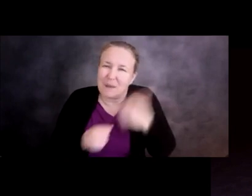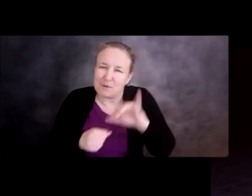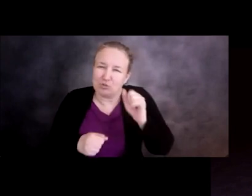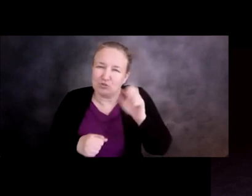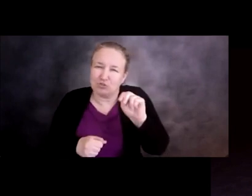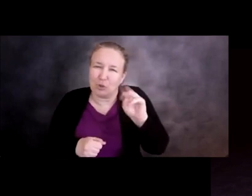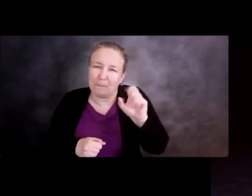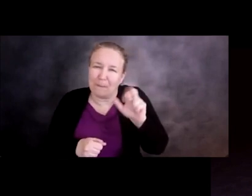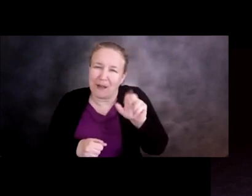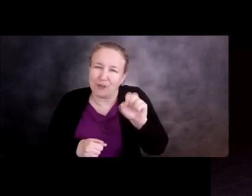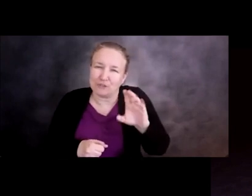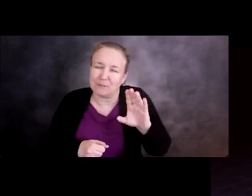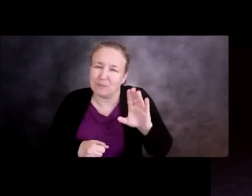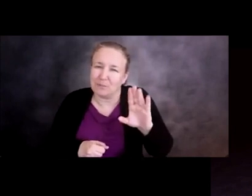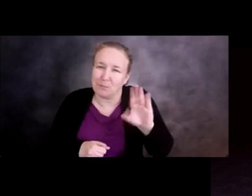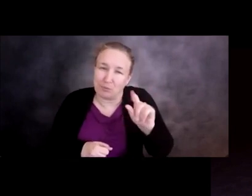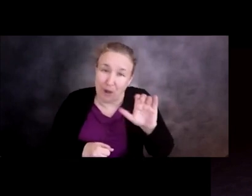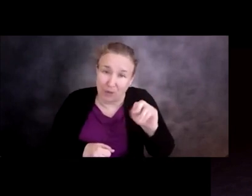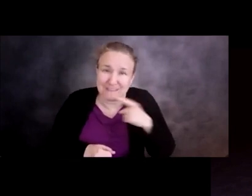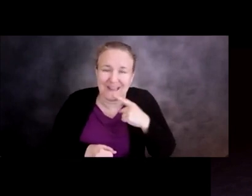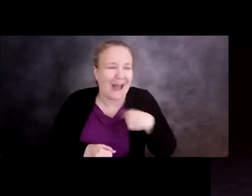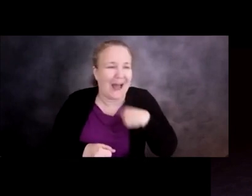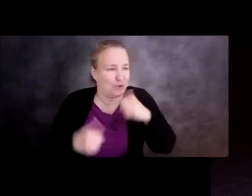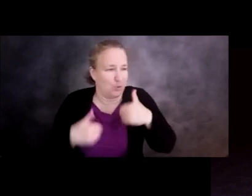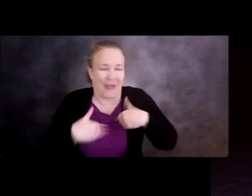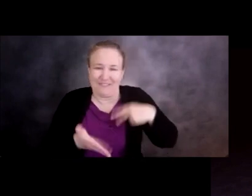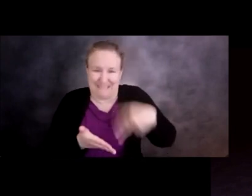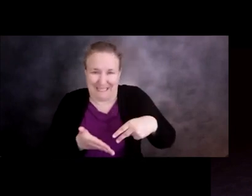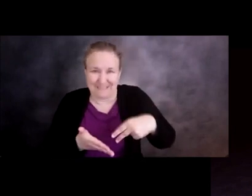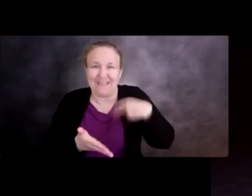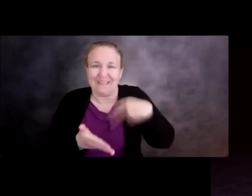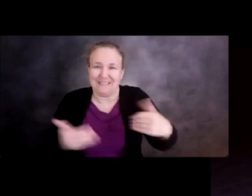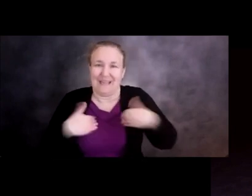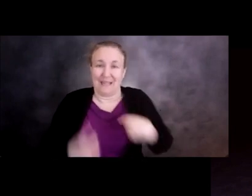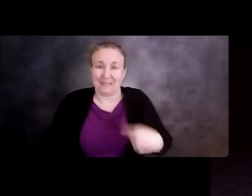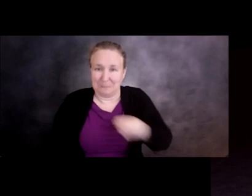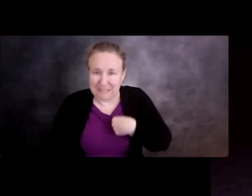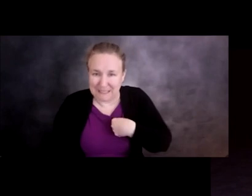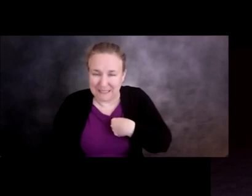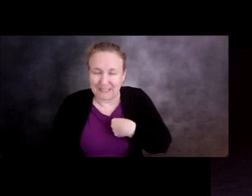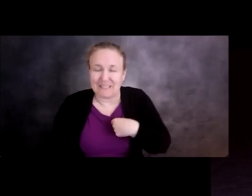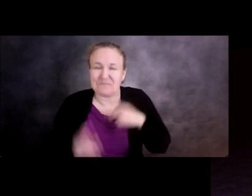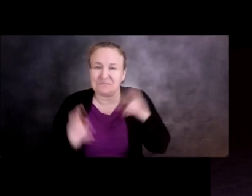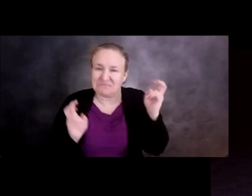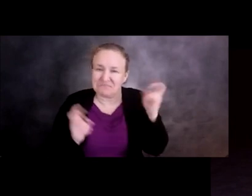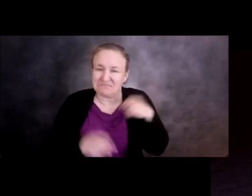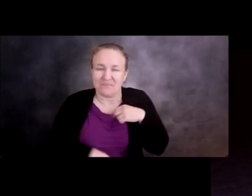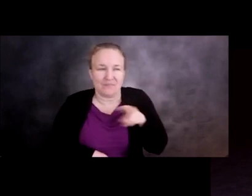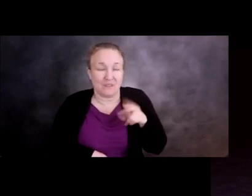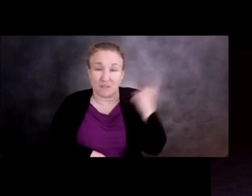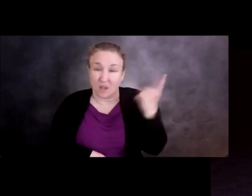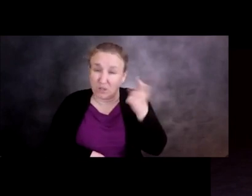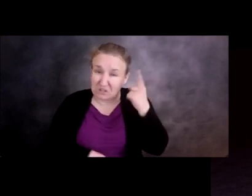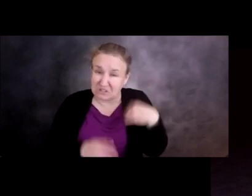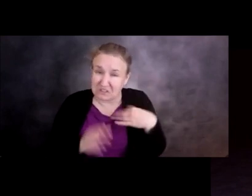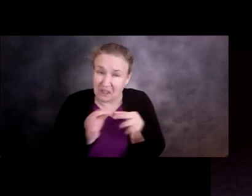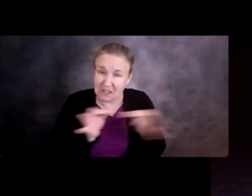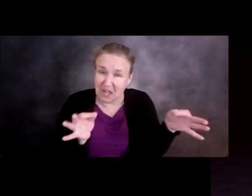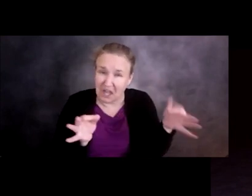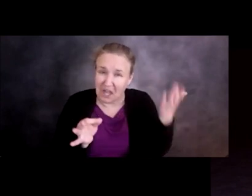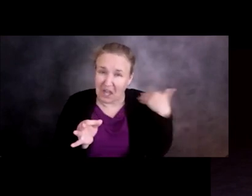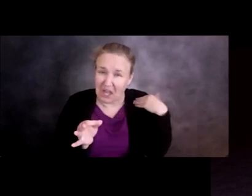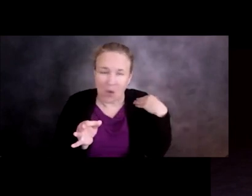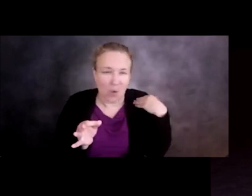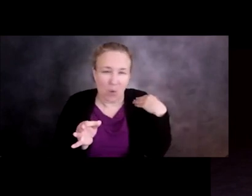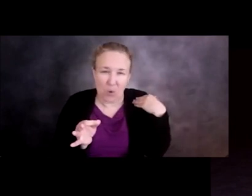say, I don't have dance, dance has me. And I think that, I don't know that I always understood that at first, but I'm